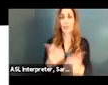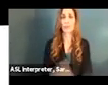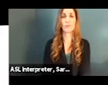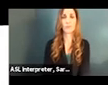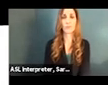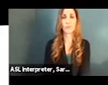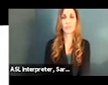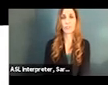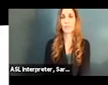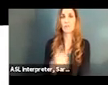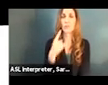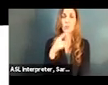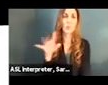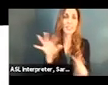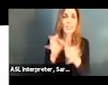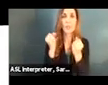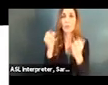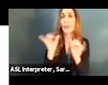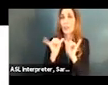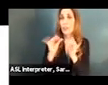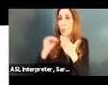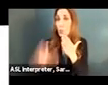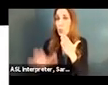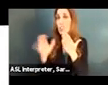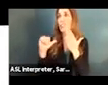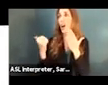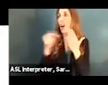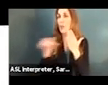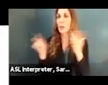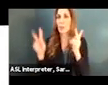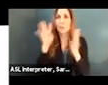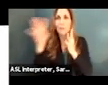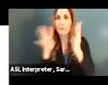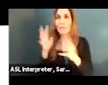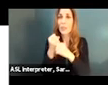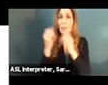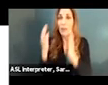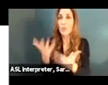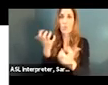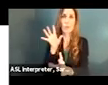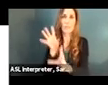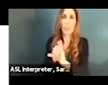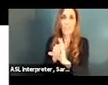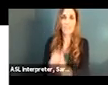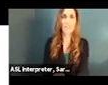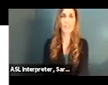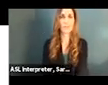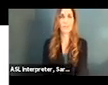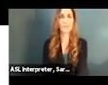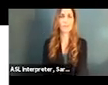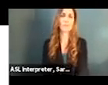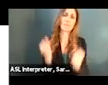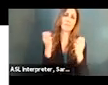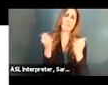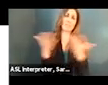We're connected to lots of engineering students and all kinds of people that are makers around the state and want to be involved. But there's also tons of things that you can